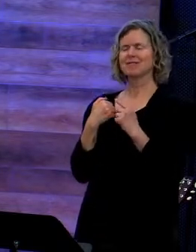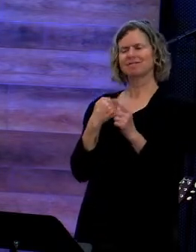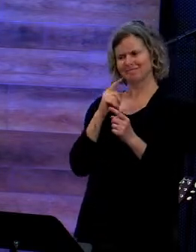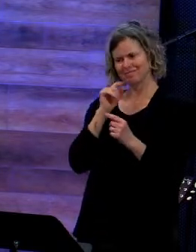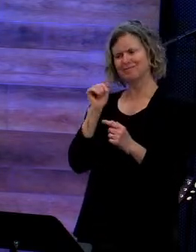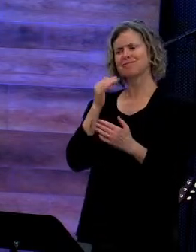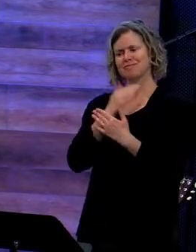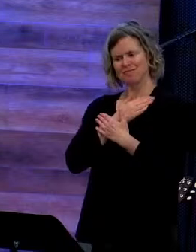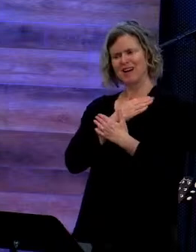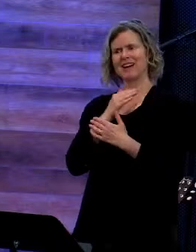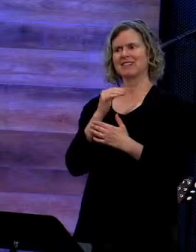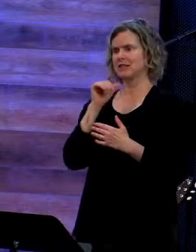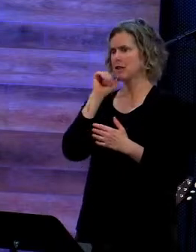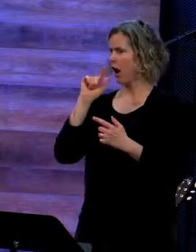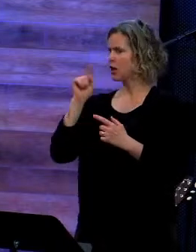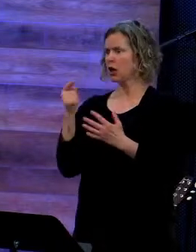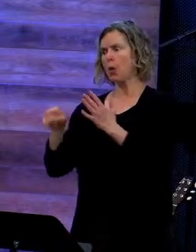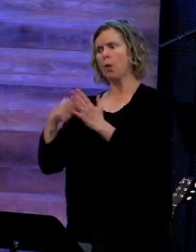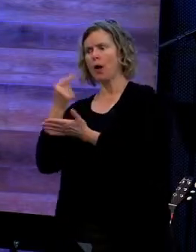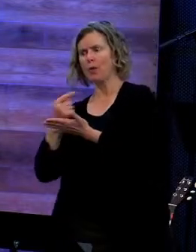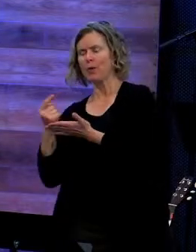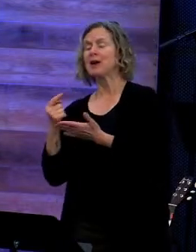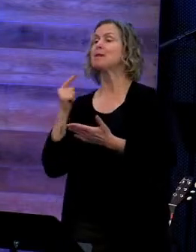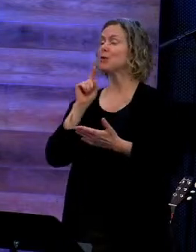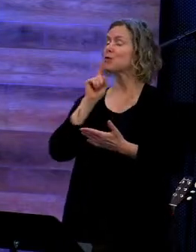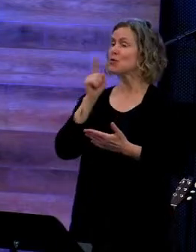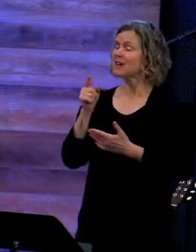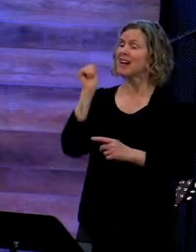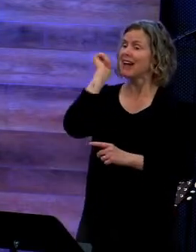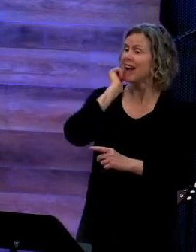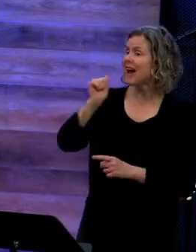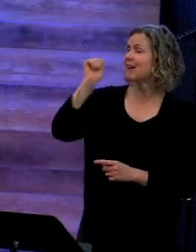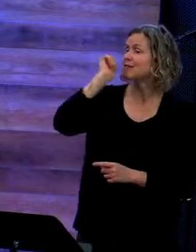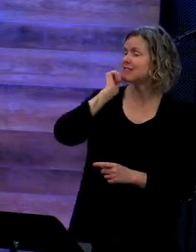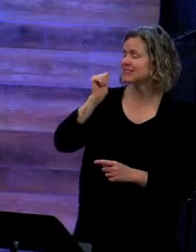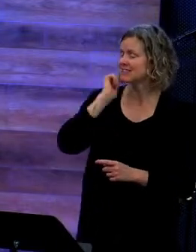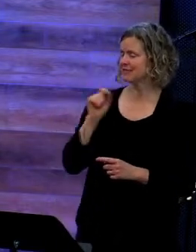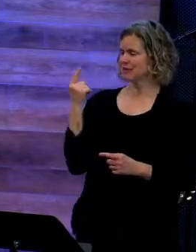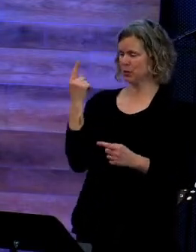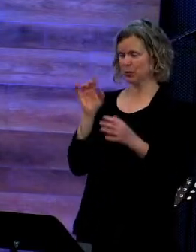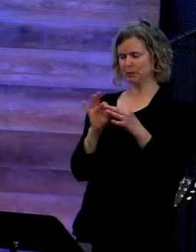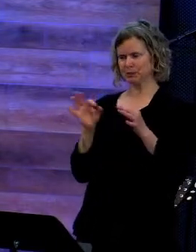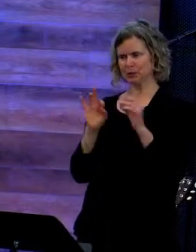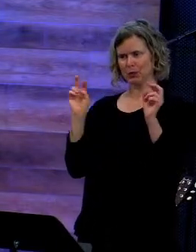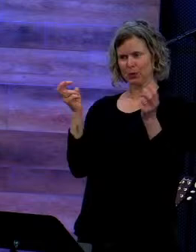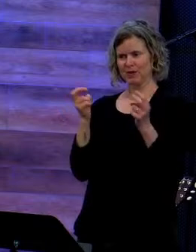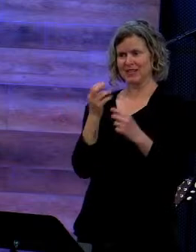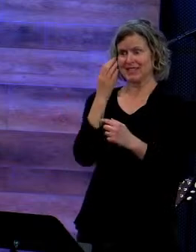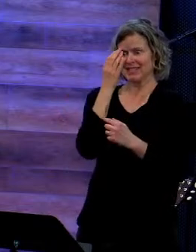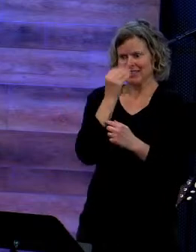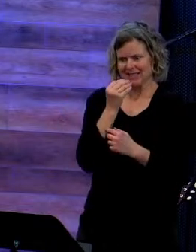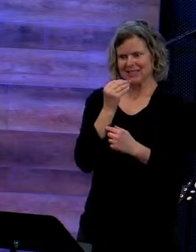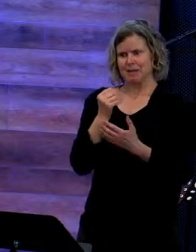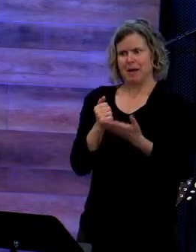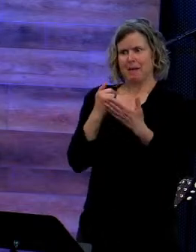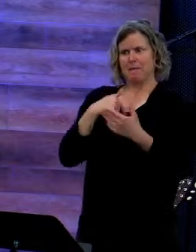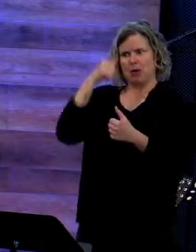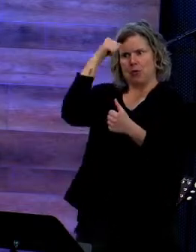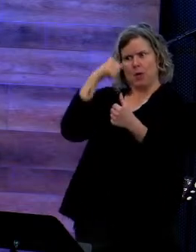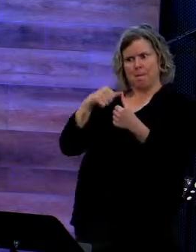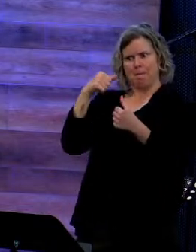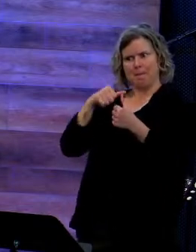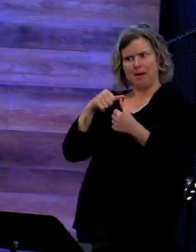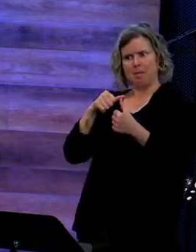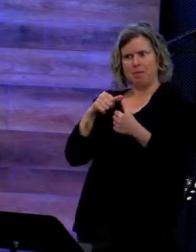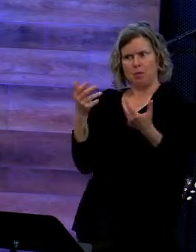this fantastic quote. He said, sleep is a daily reminder from God that we are not God. Once a day,